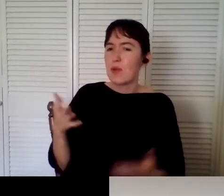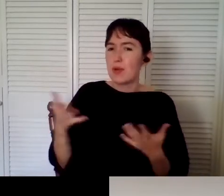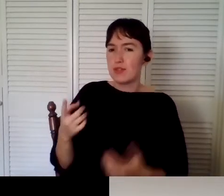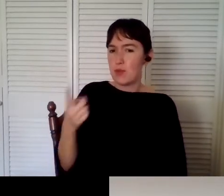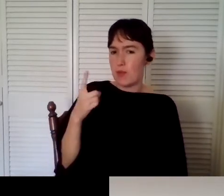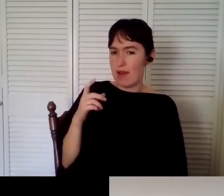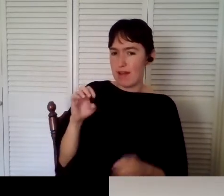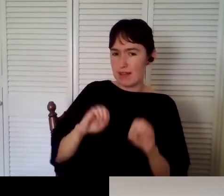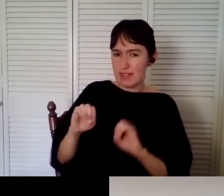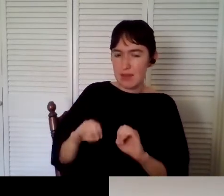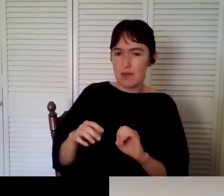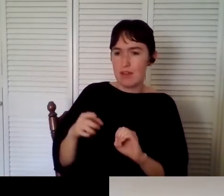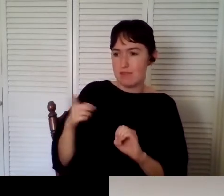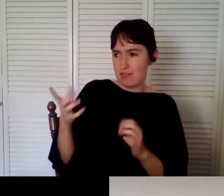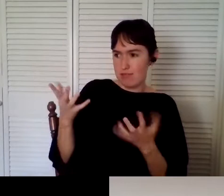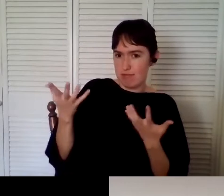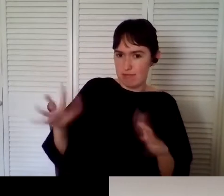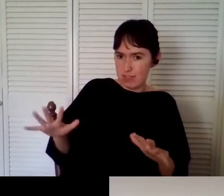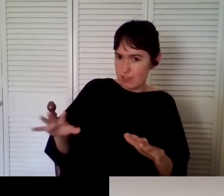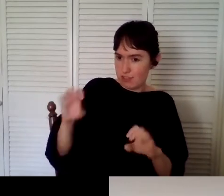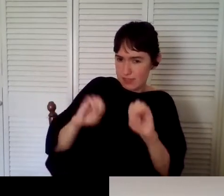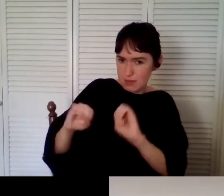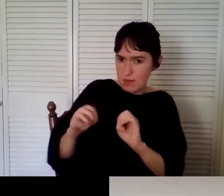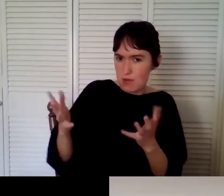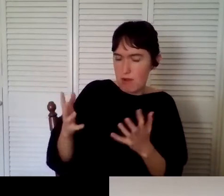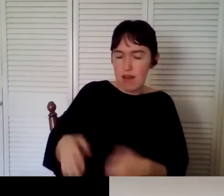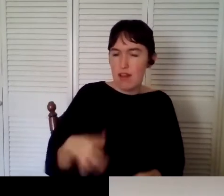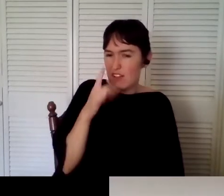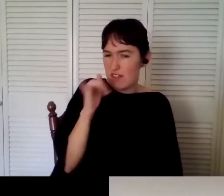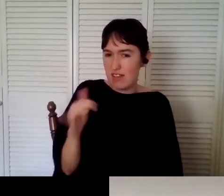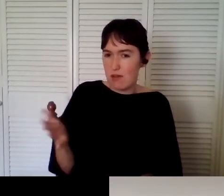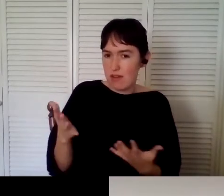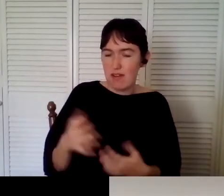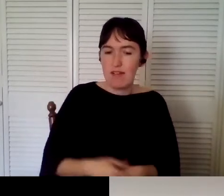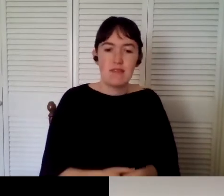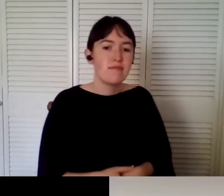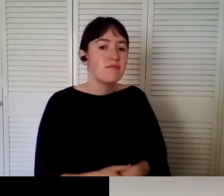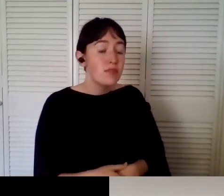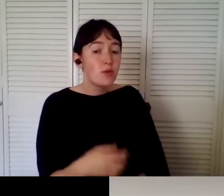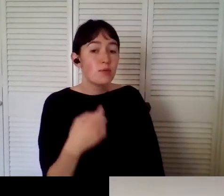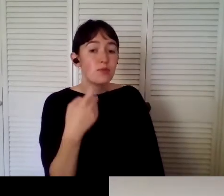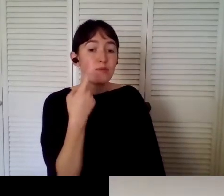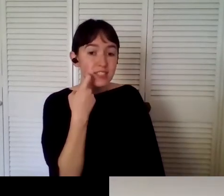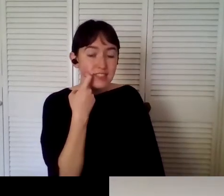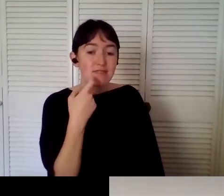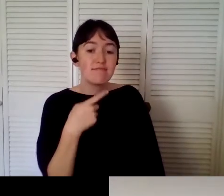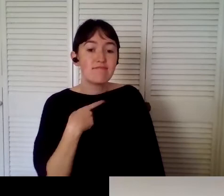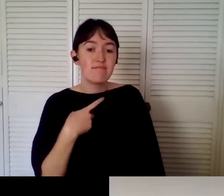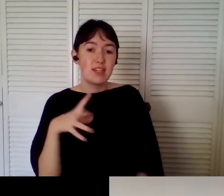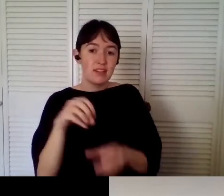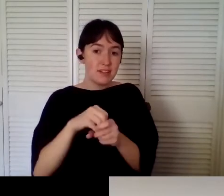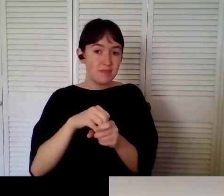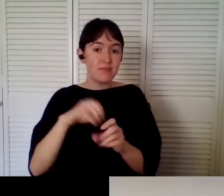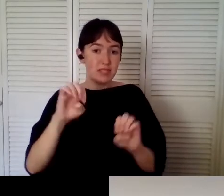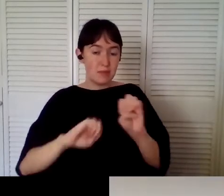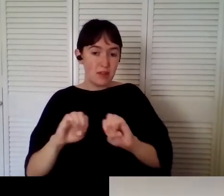like what's that like look like? So very recently, actually, I participated in a cool experiment involving atlatls